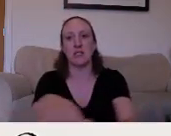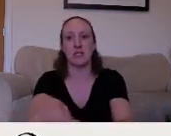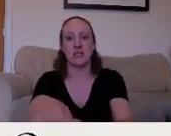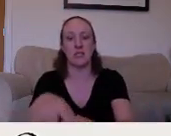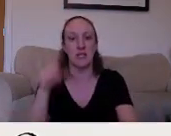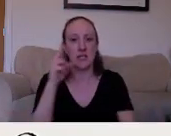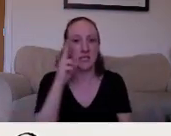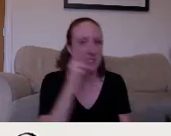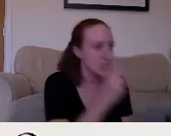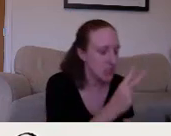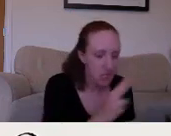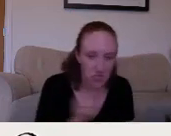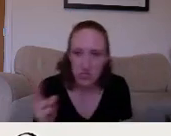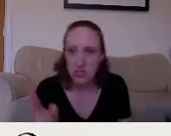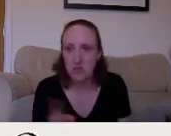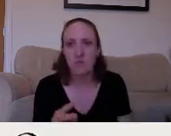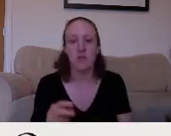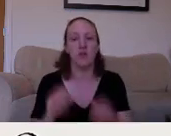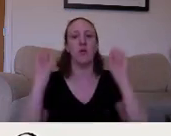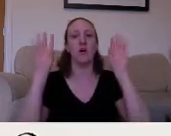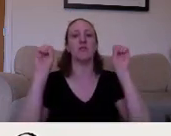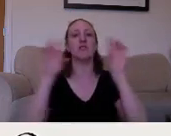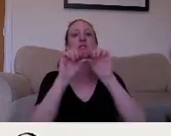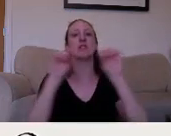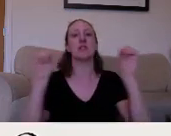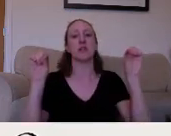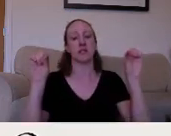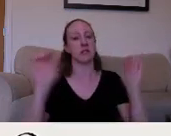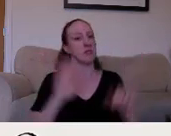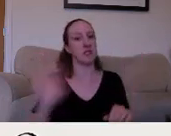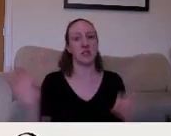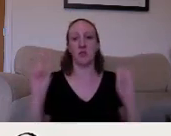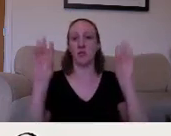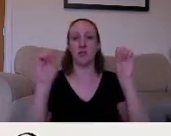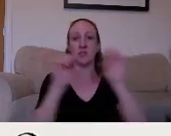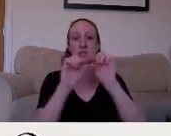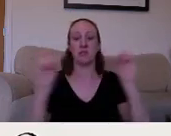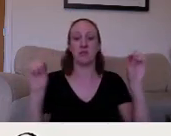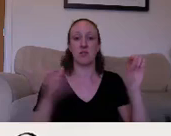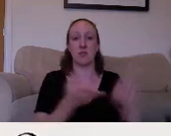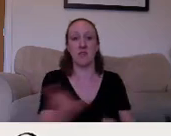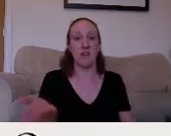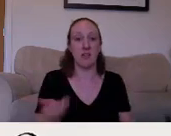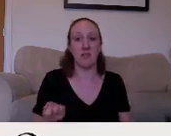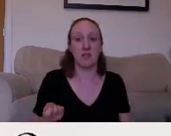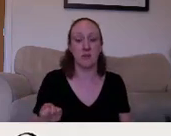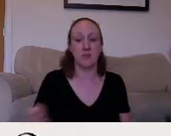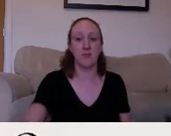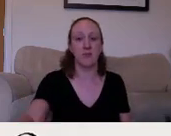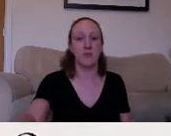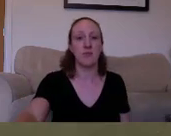ground. They searched for the wand, but no wand could be found.